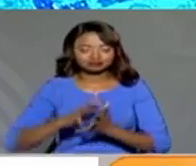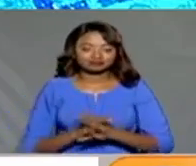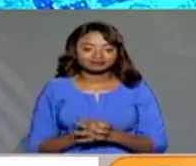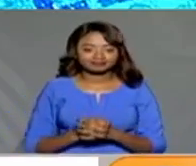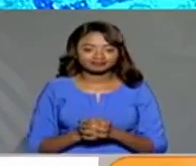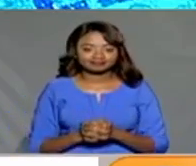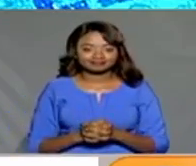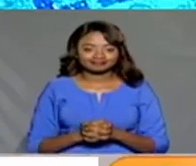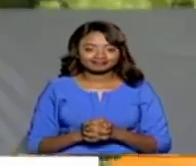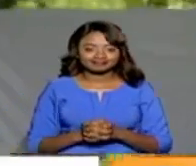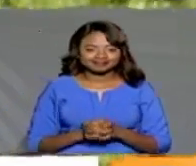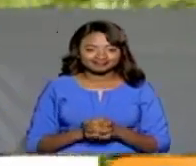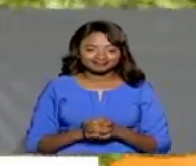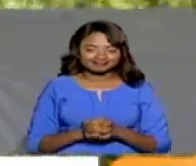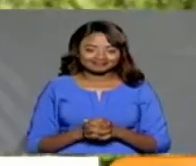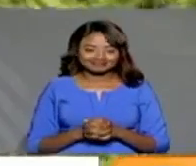report.